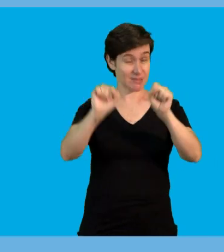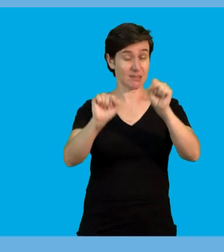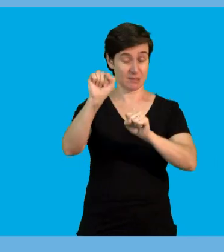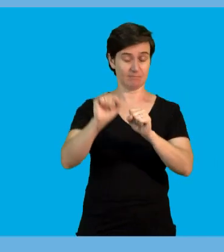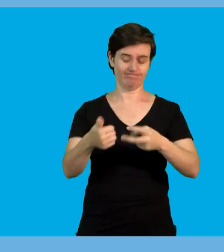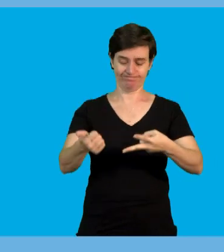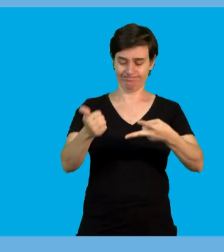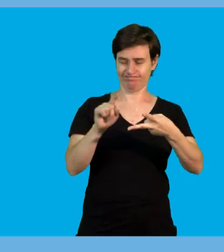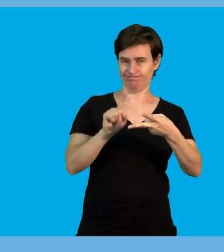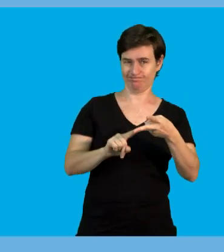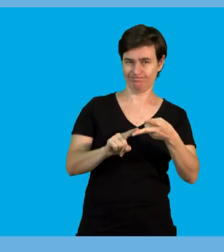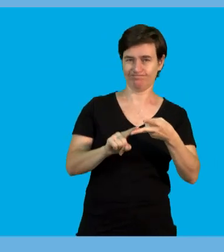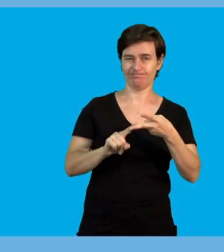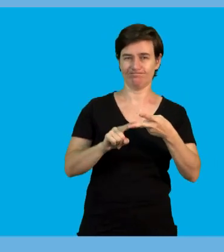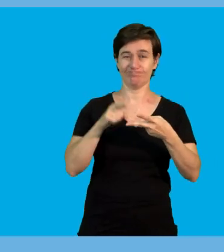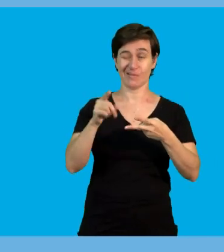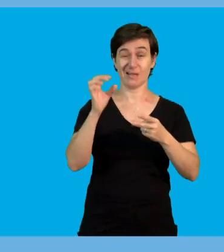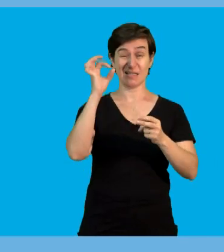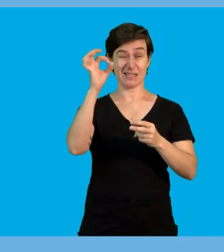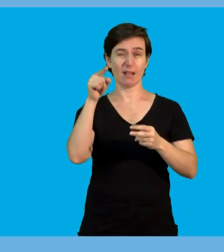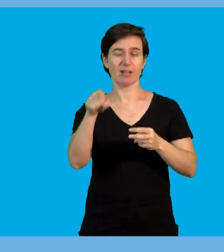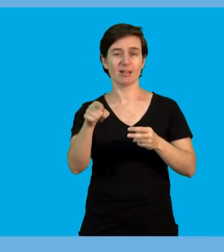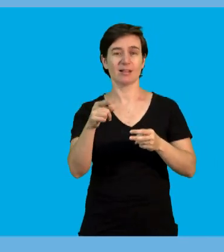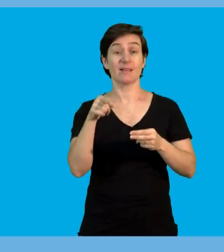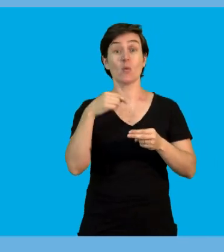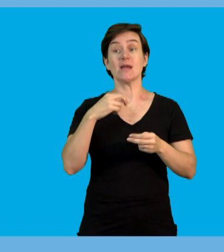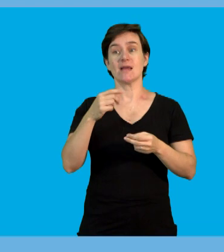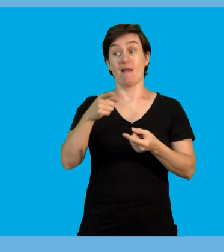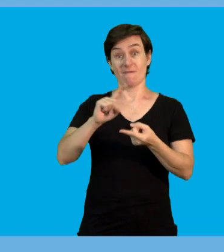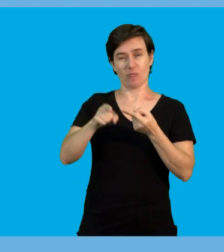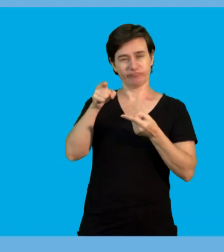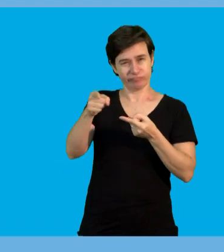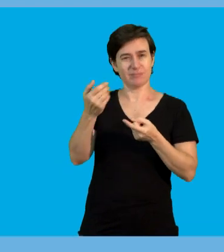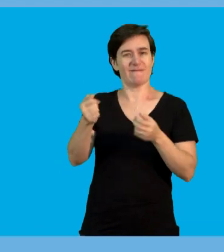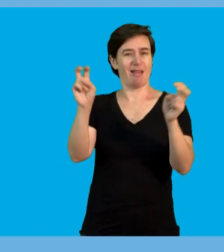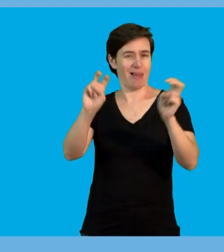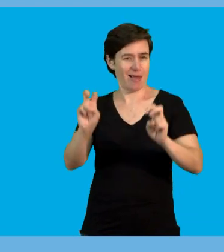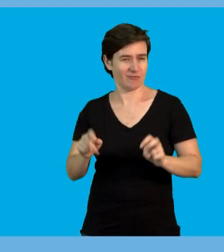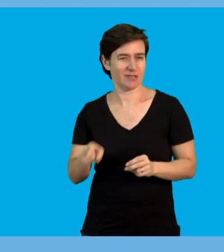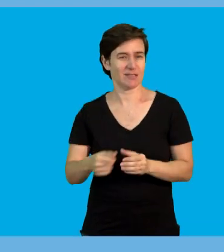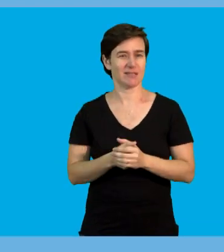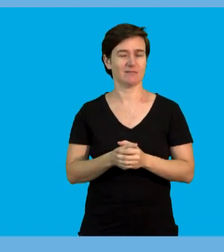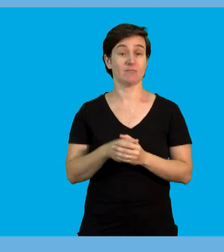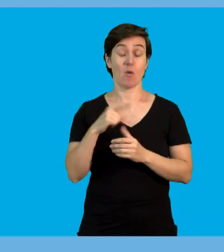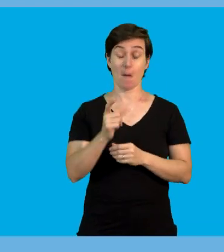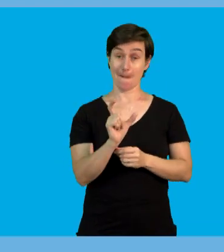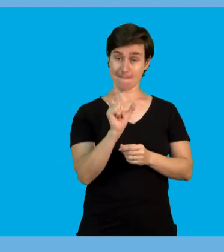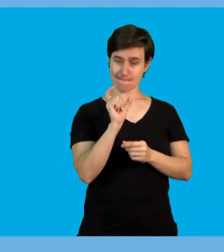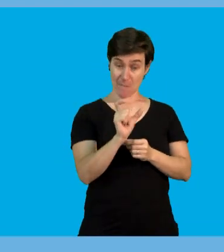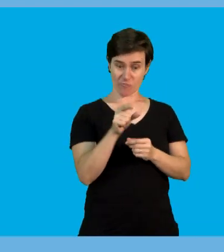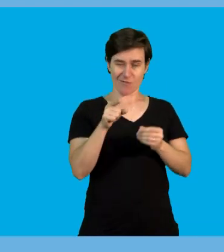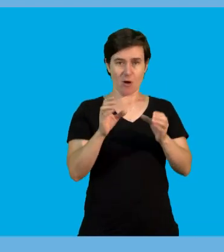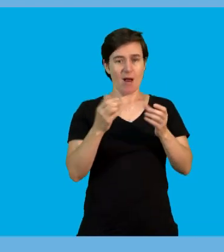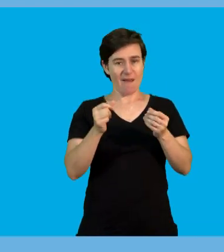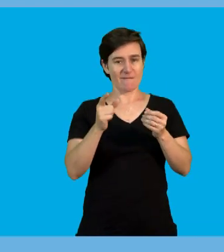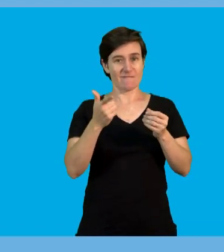system, and then also look at a cell as a source of electricity, and then again the cell or the battery